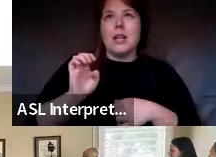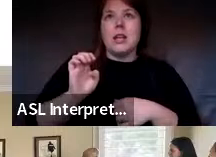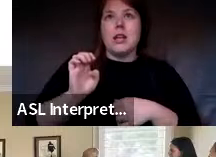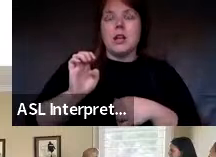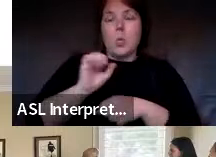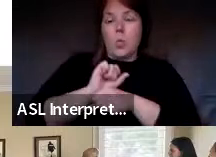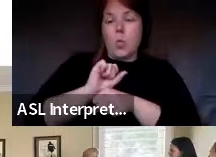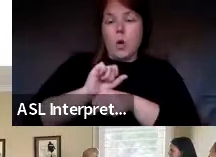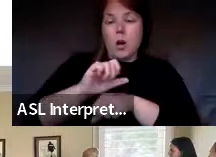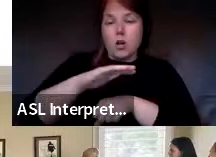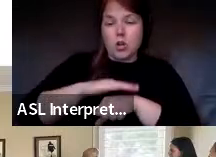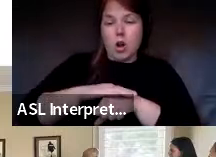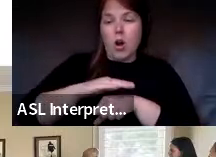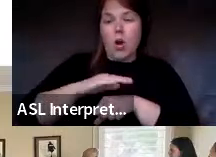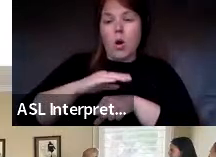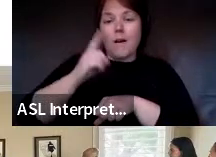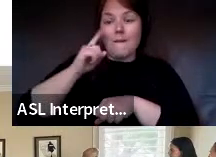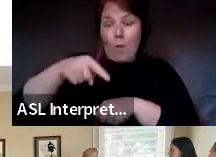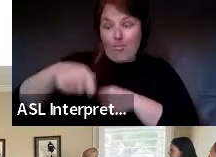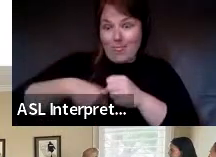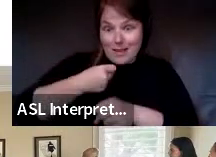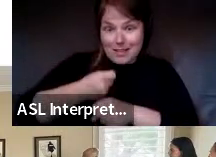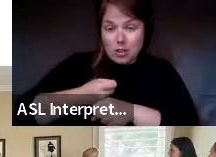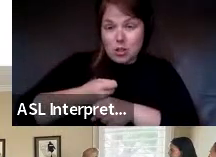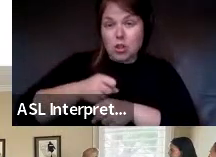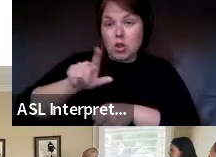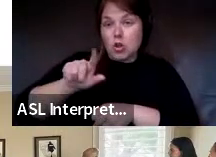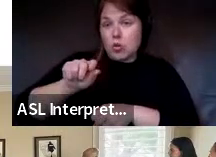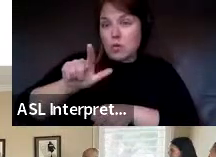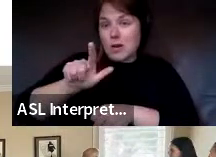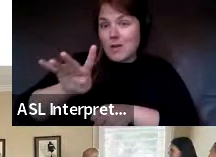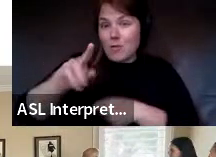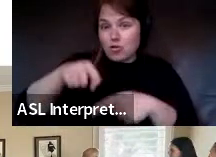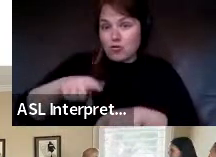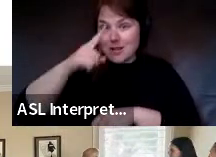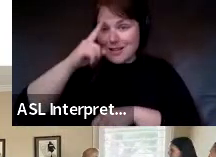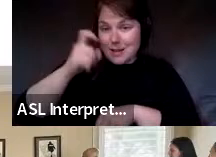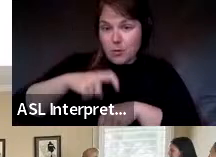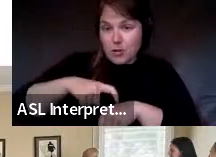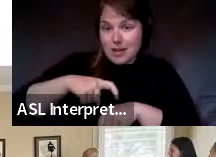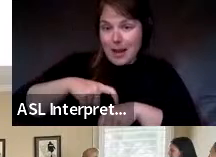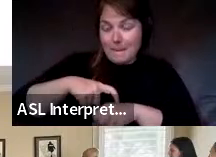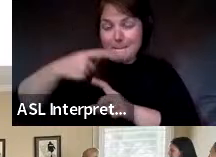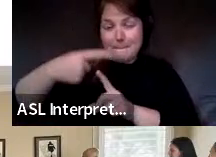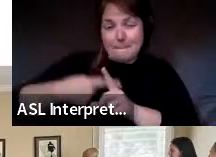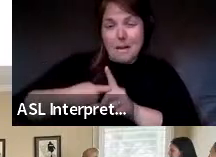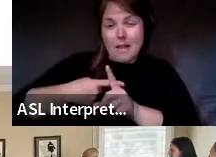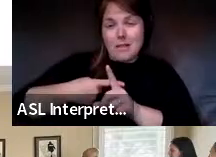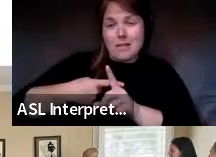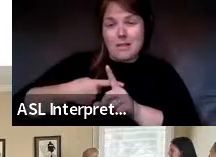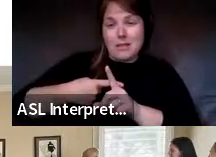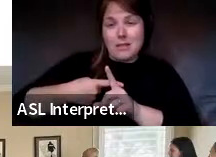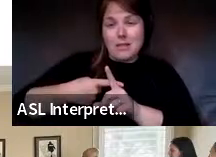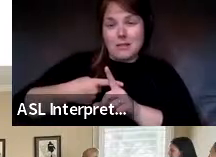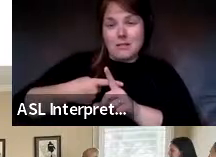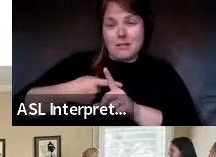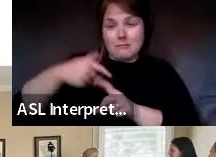worked on in this year during the summertime, during the month of this year, the